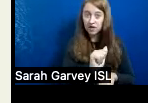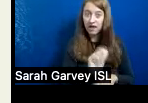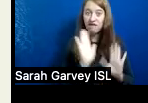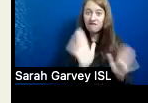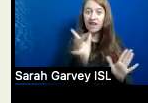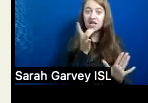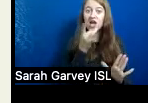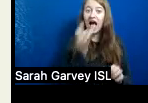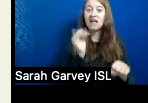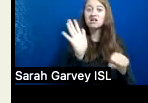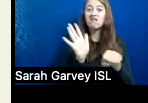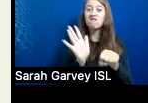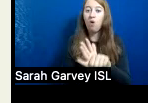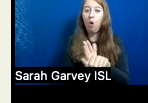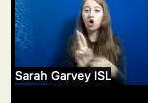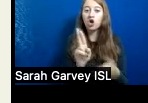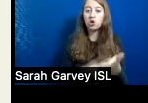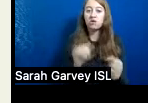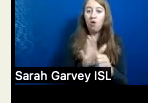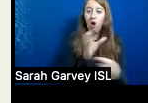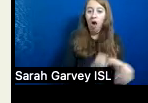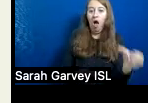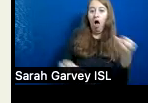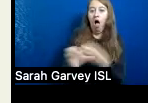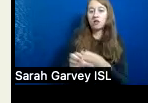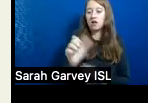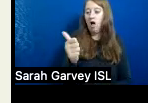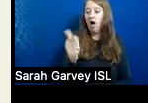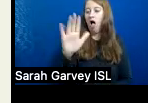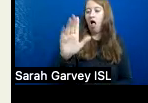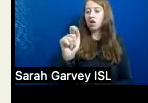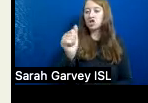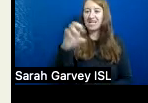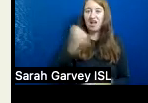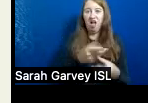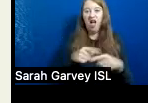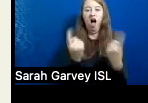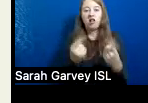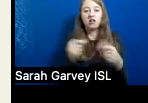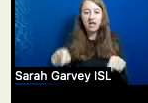for instance, zip list. So that was the case for Belgium, France, Italy, and Spain, for instance.